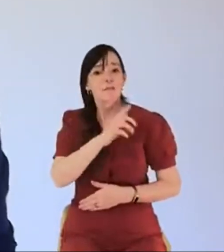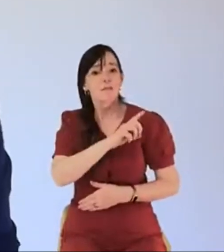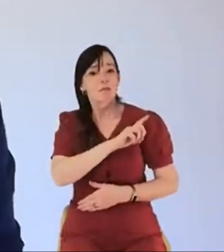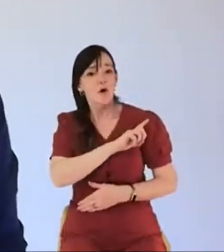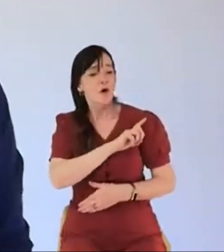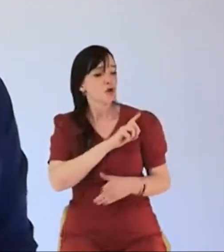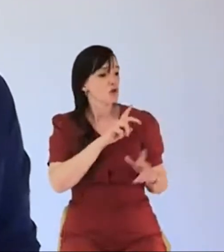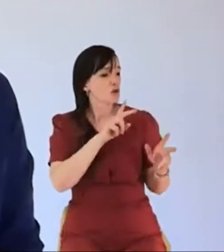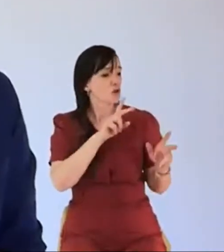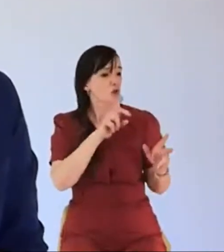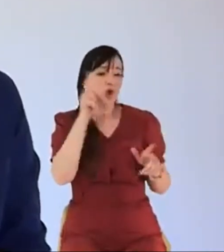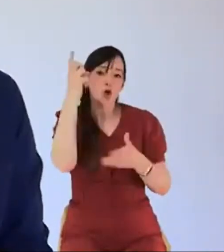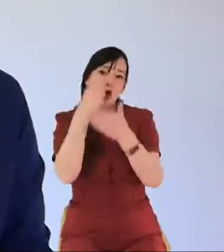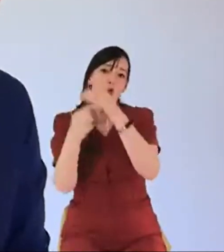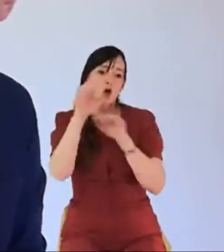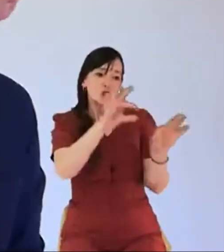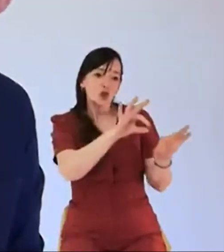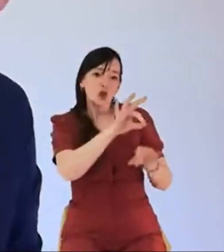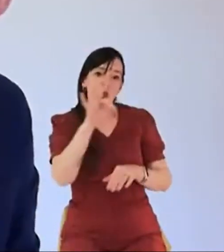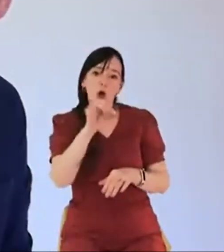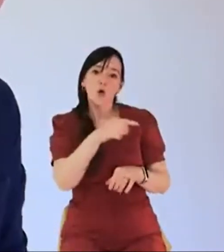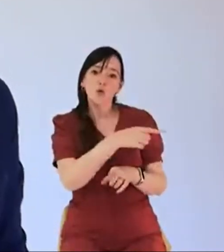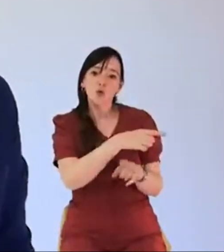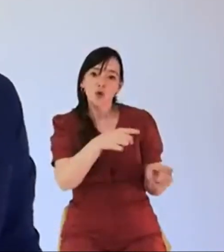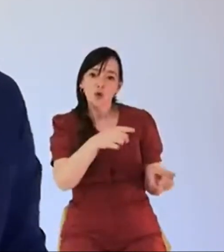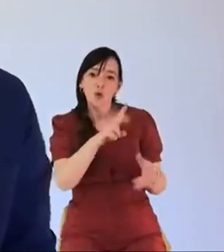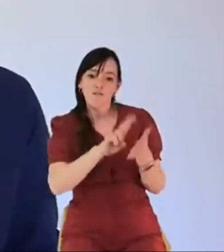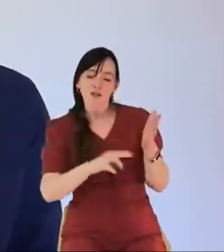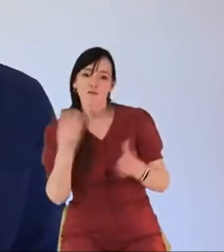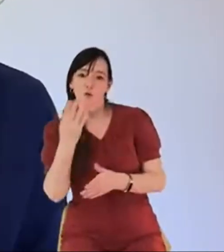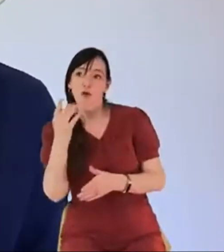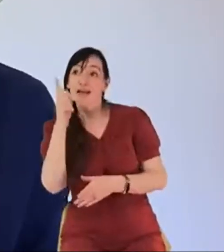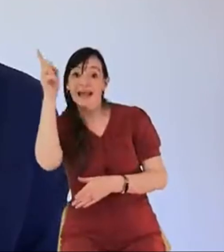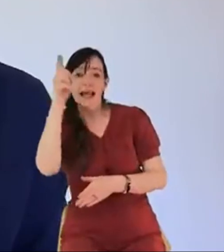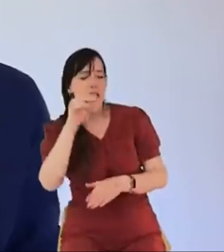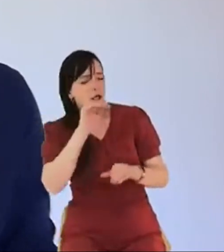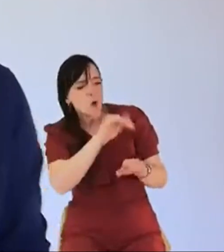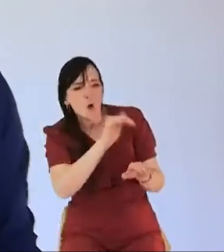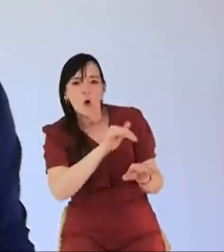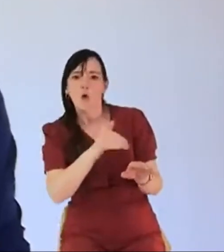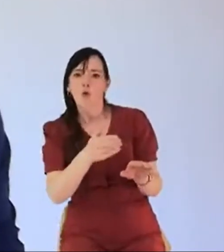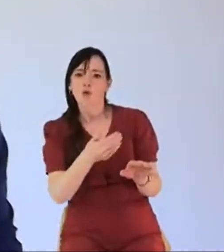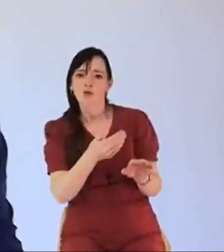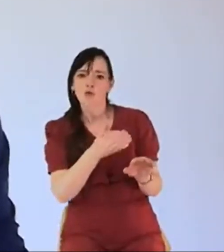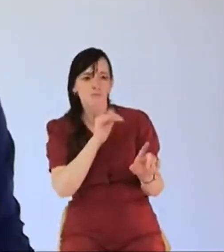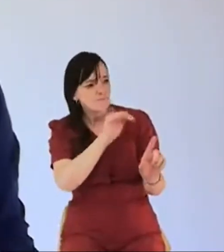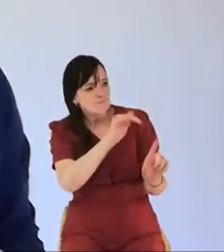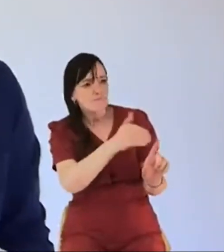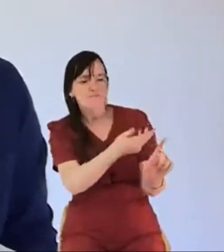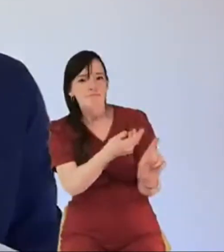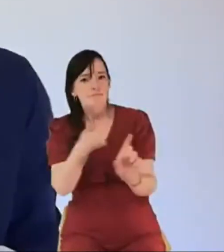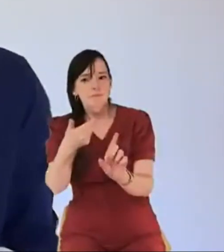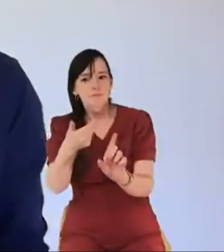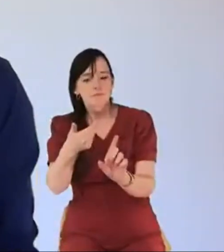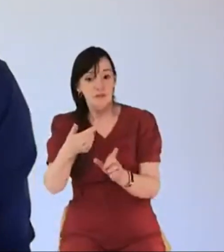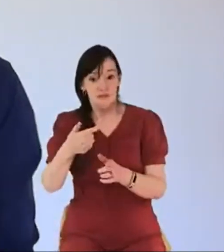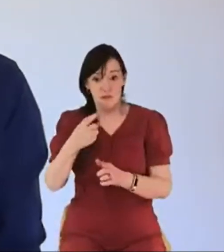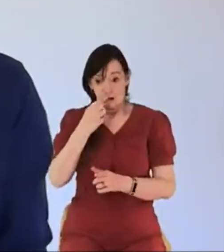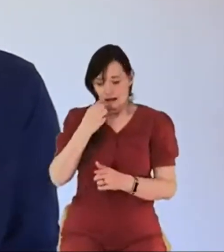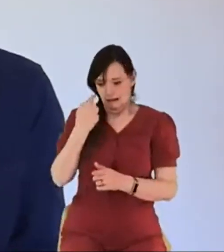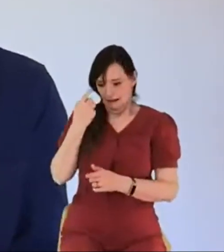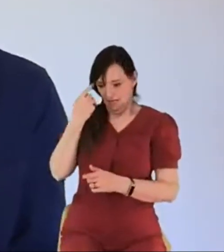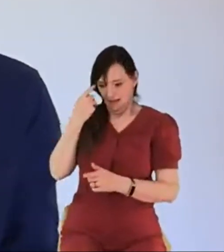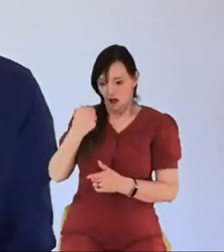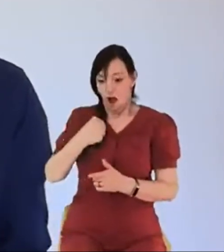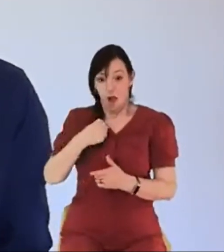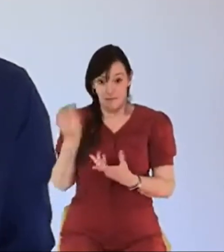you verse 14 he called you see there i am thinking i i'm in my small